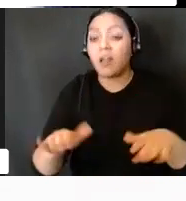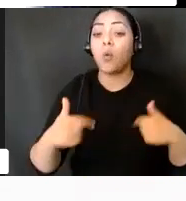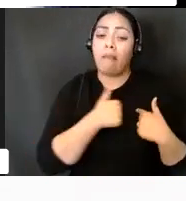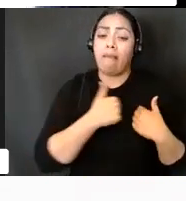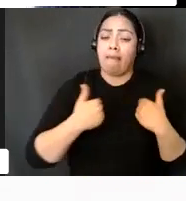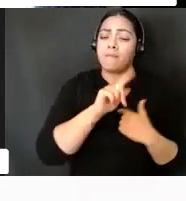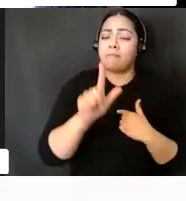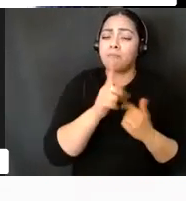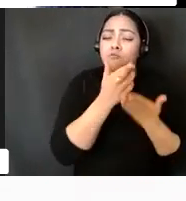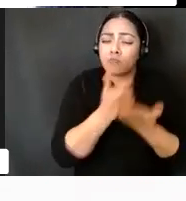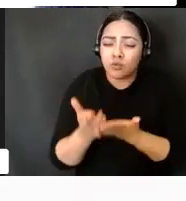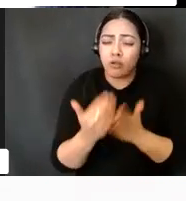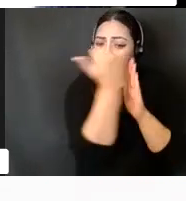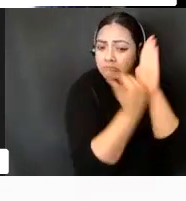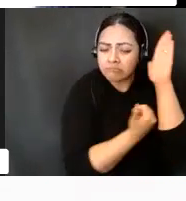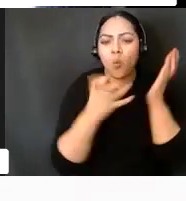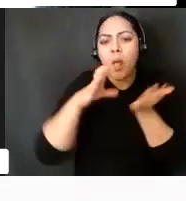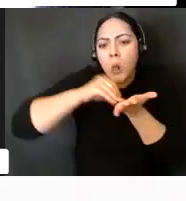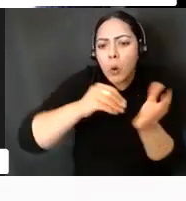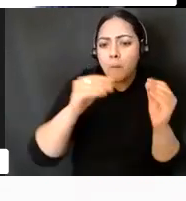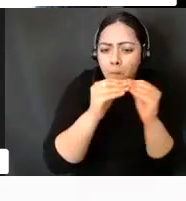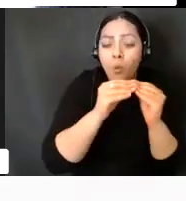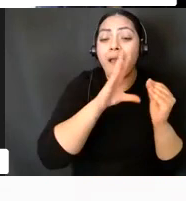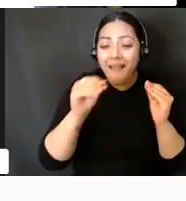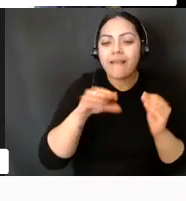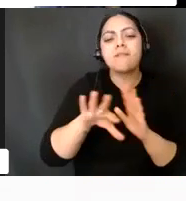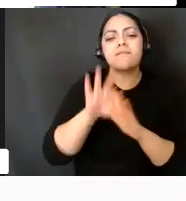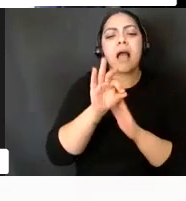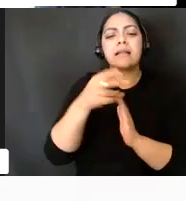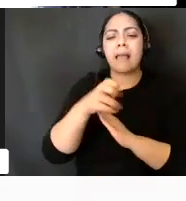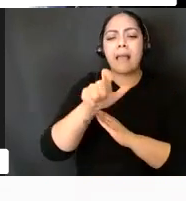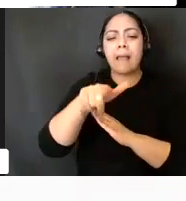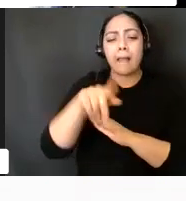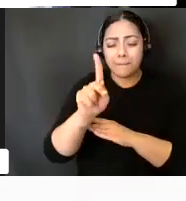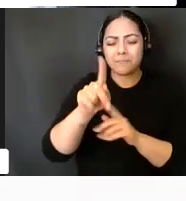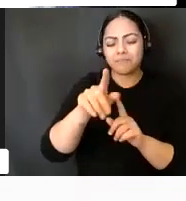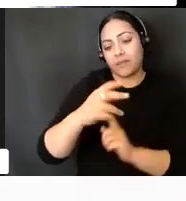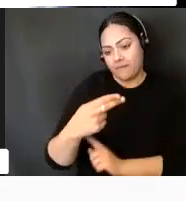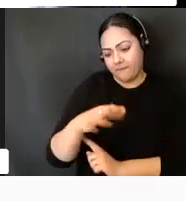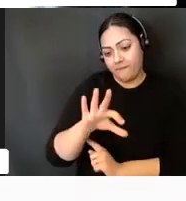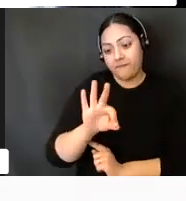help section that is broken down by jurisdiction at cnpea.ca.